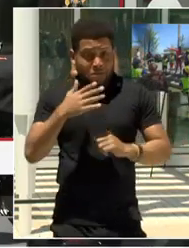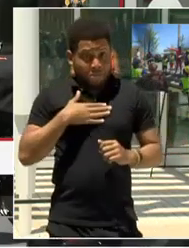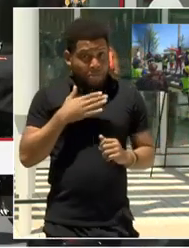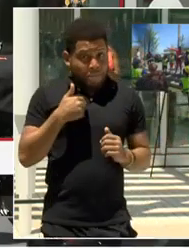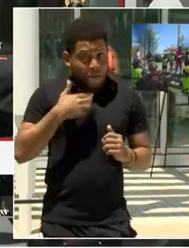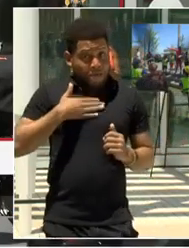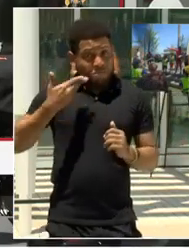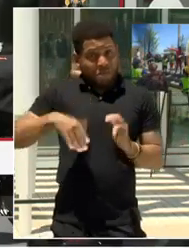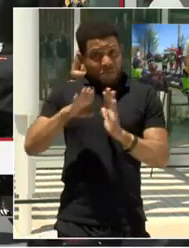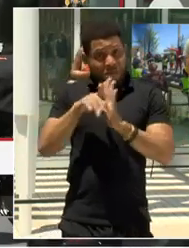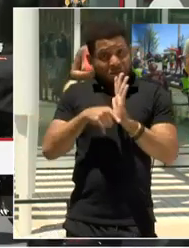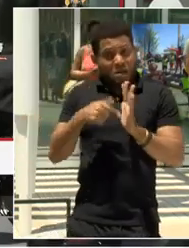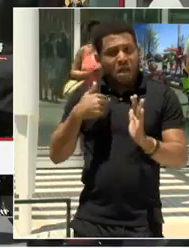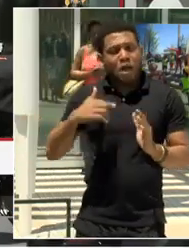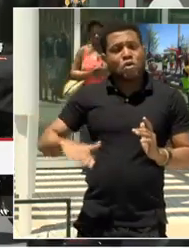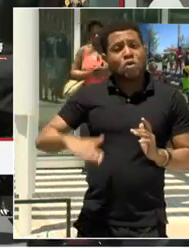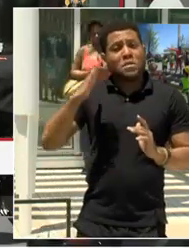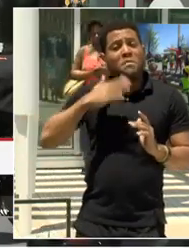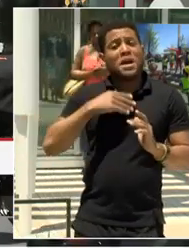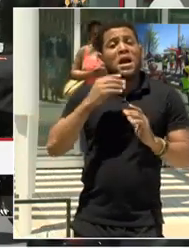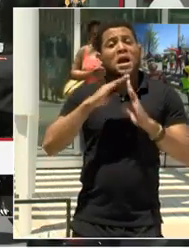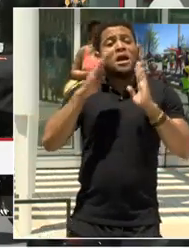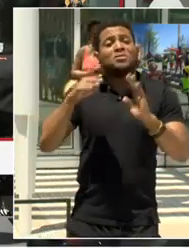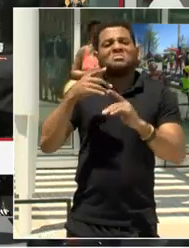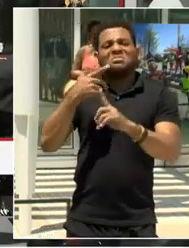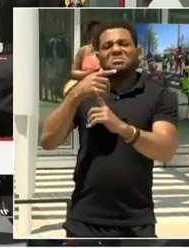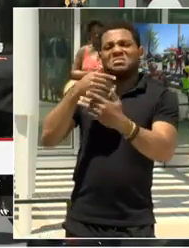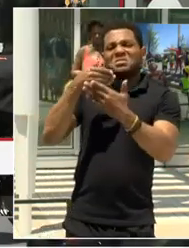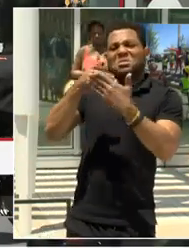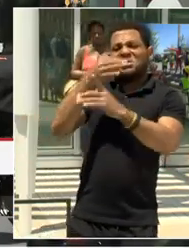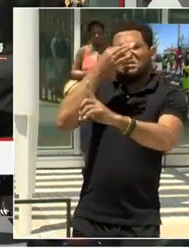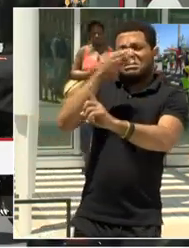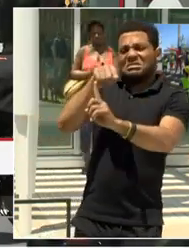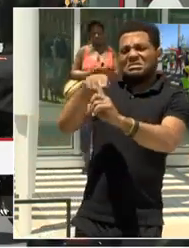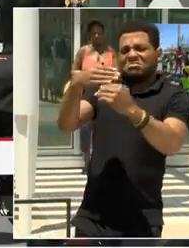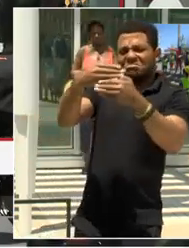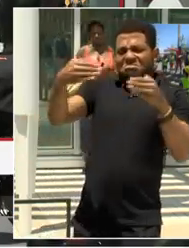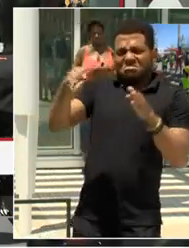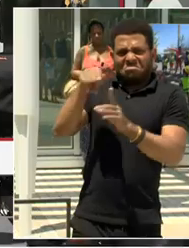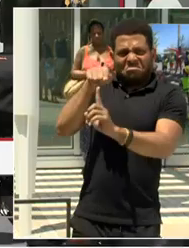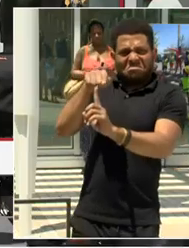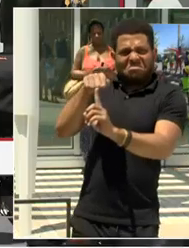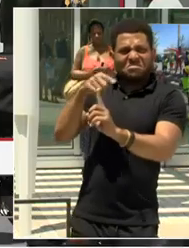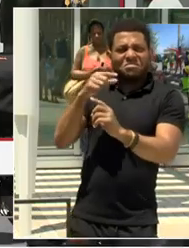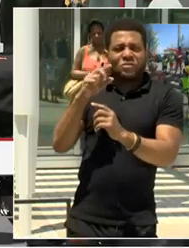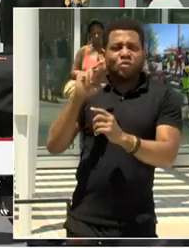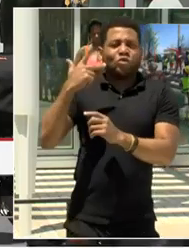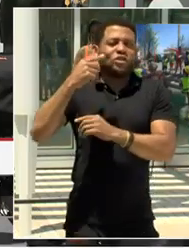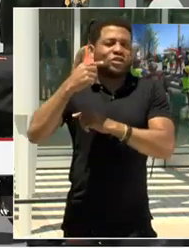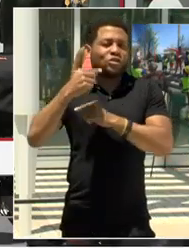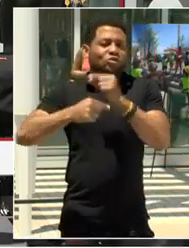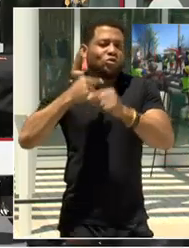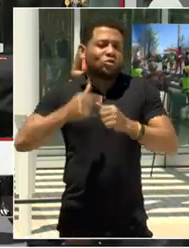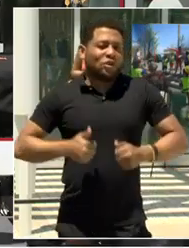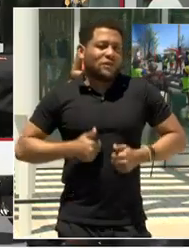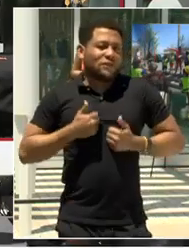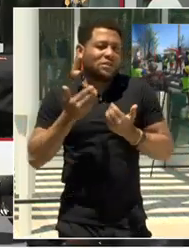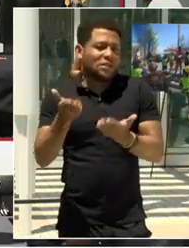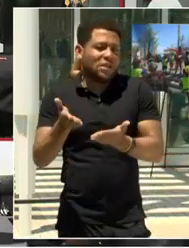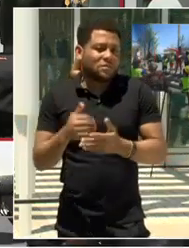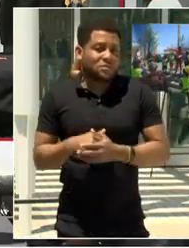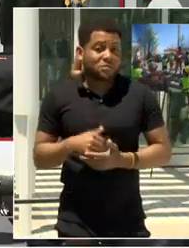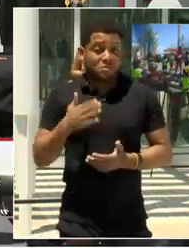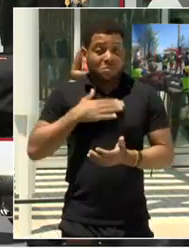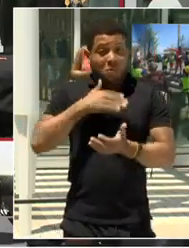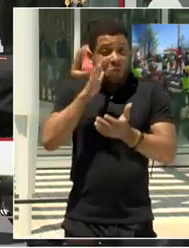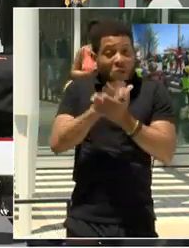And I am the third generation of McDuffies to live there. And my wife, Princess, and my daughters, Casey and Josie,